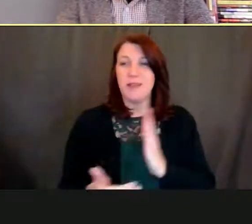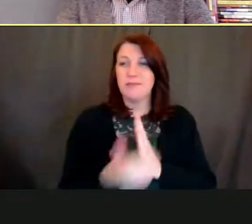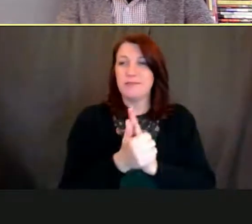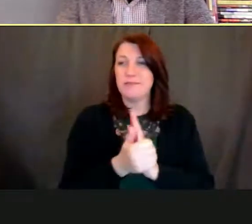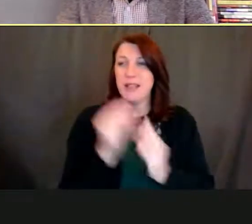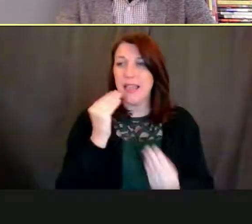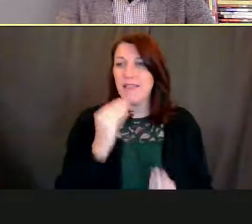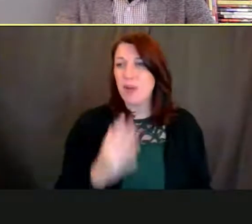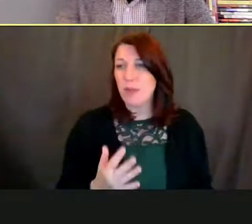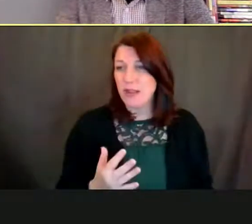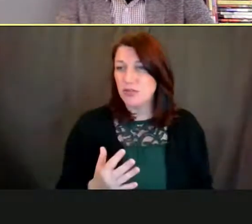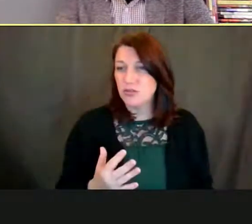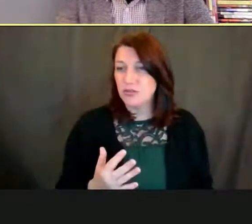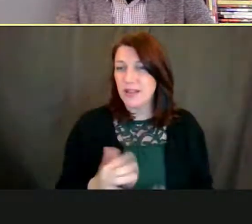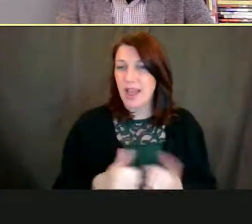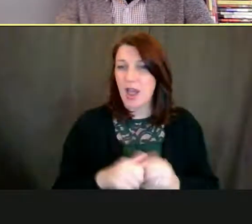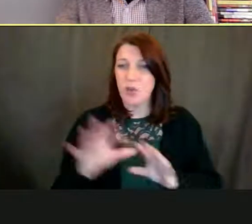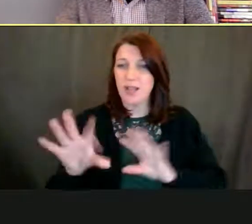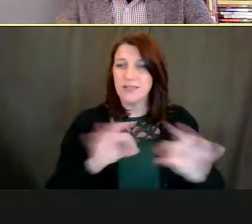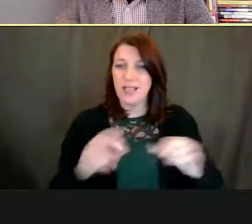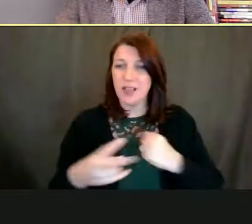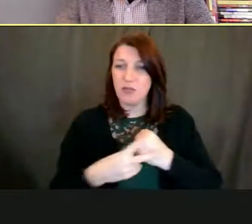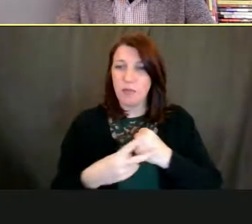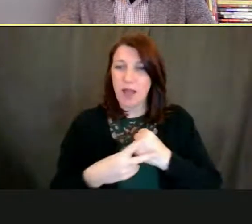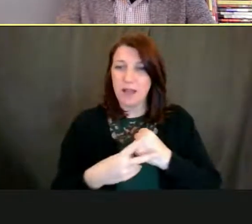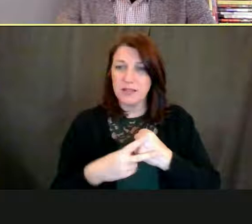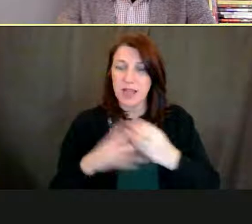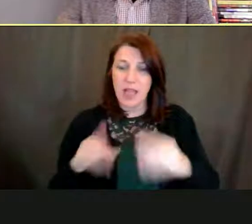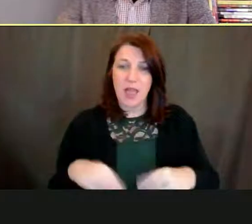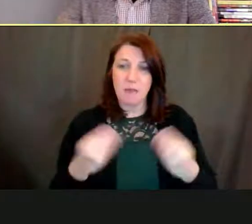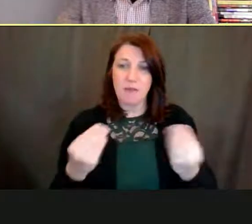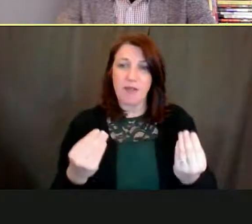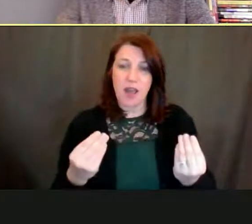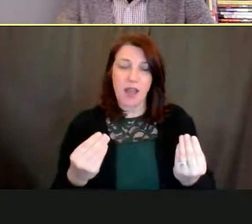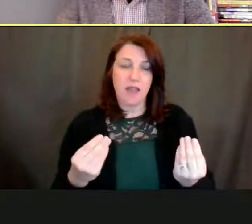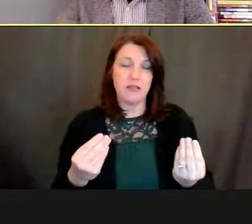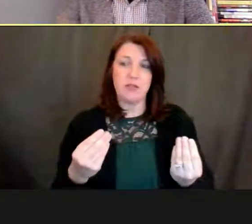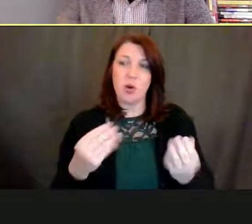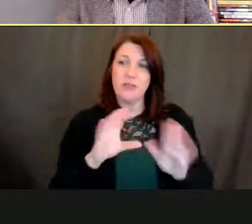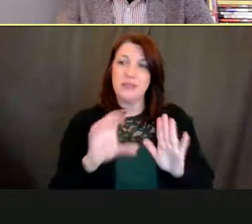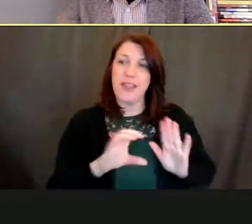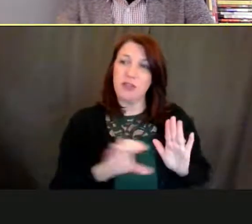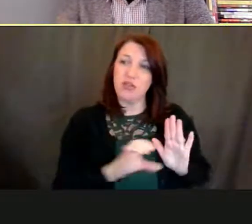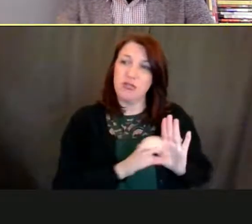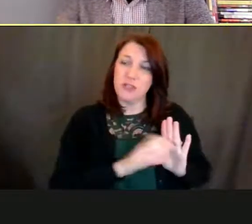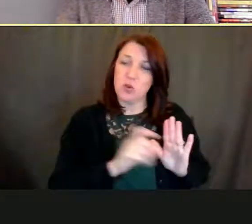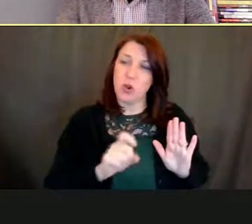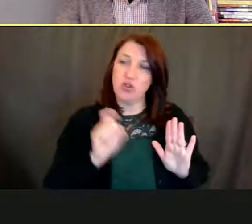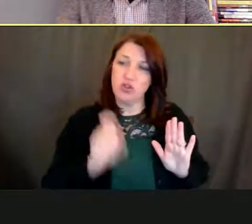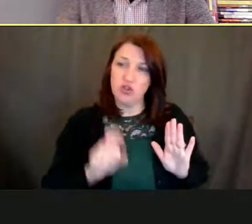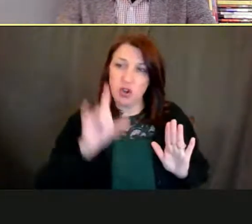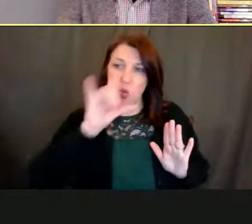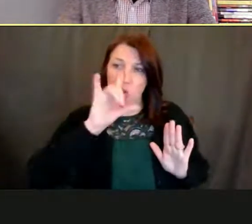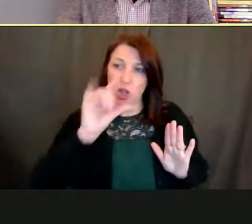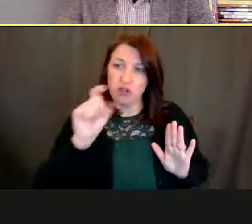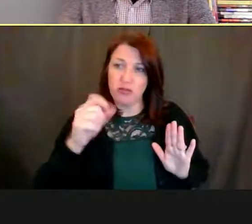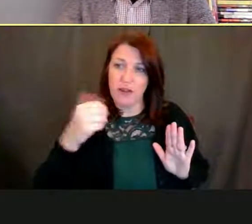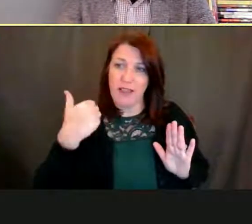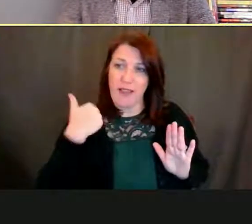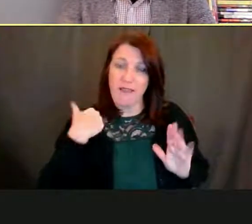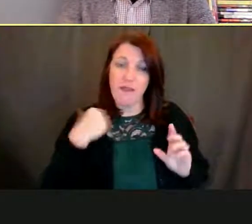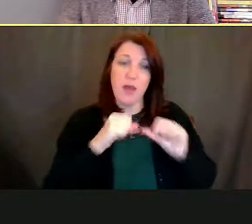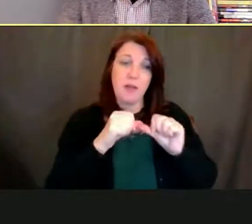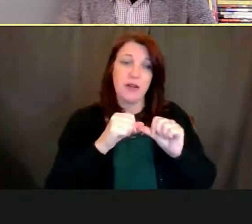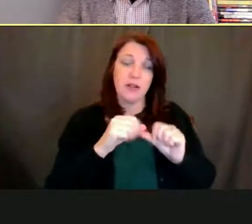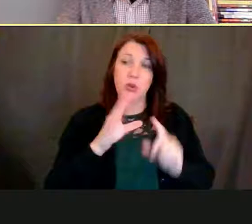information on selecting repositories that sort of provides desirable characteristics that they should have, such as the use of persistent